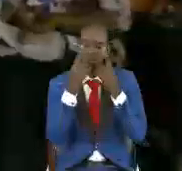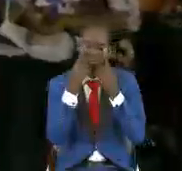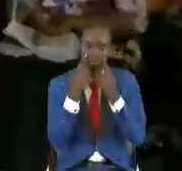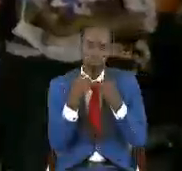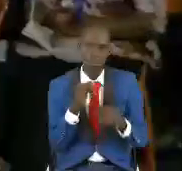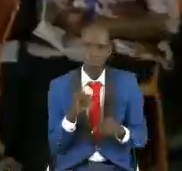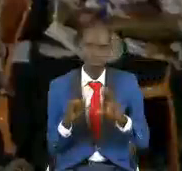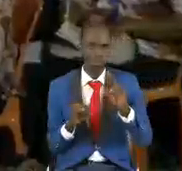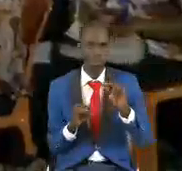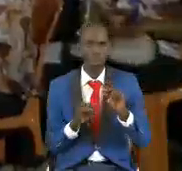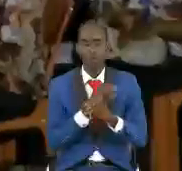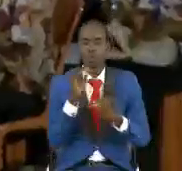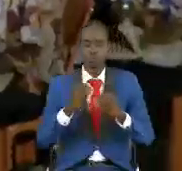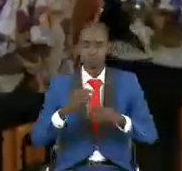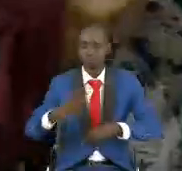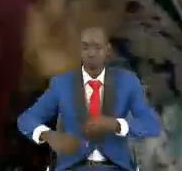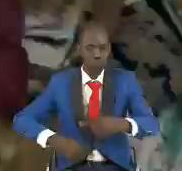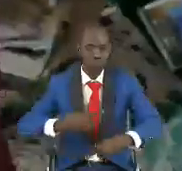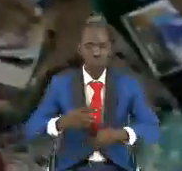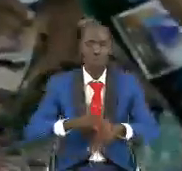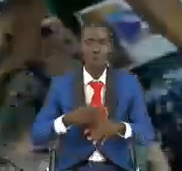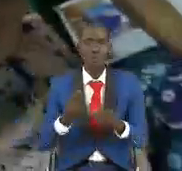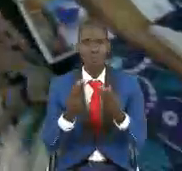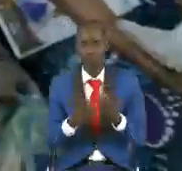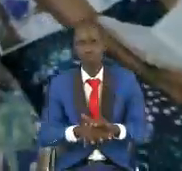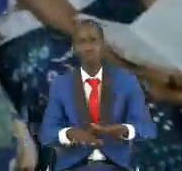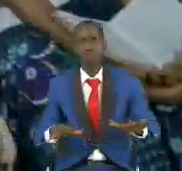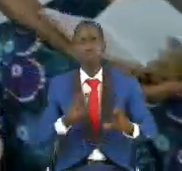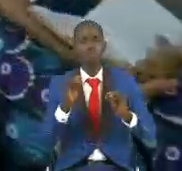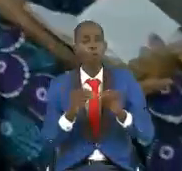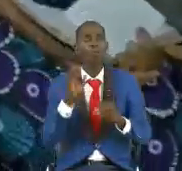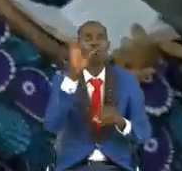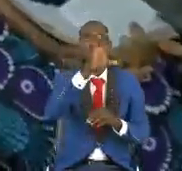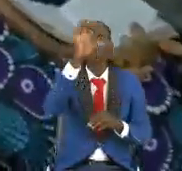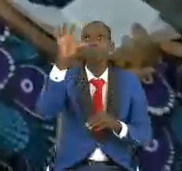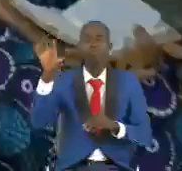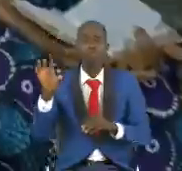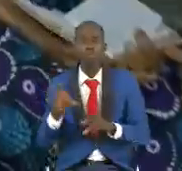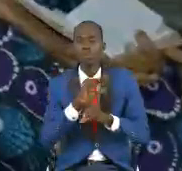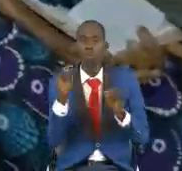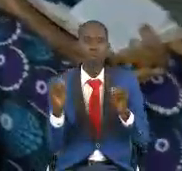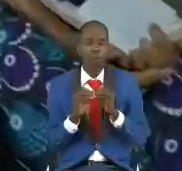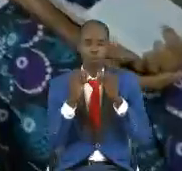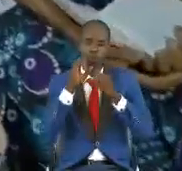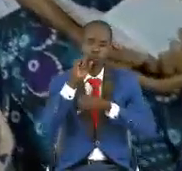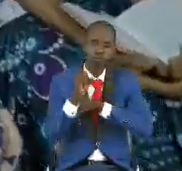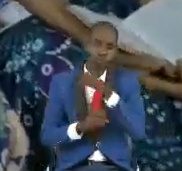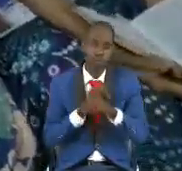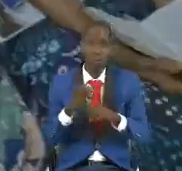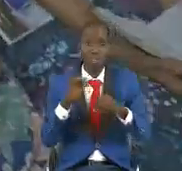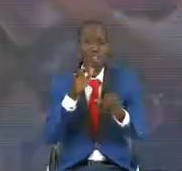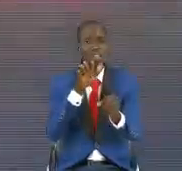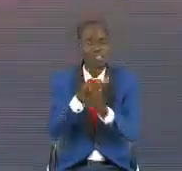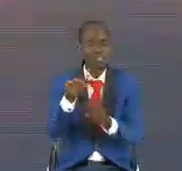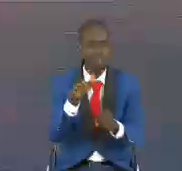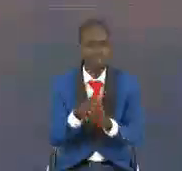No more rolling on the ground. No more going here and there. No more suffering. Enough is